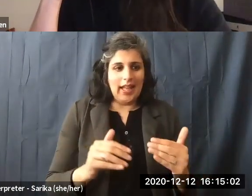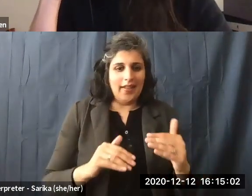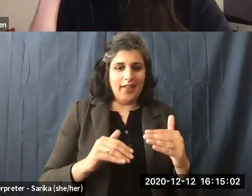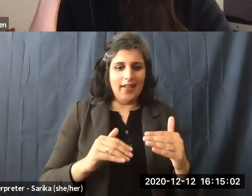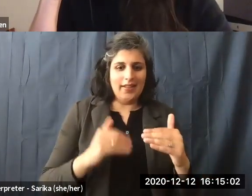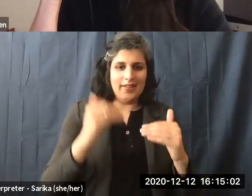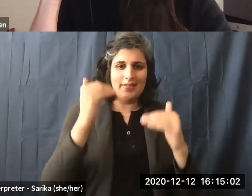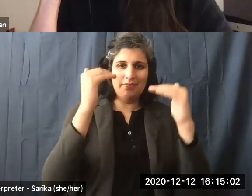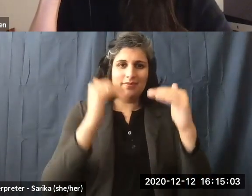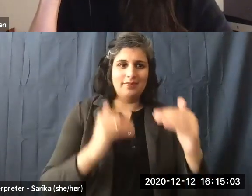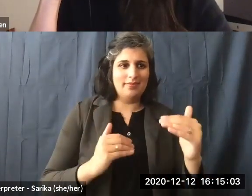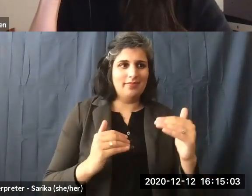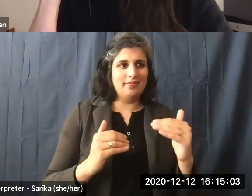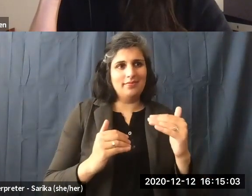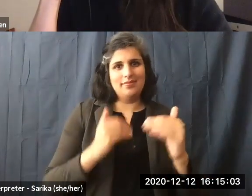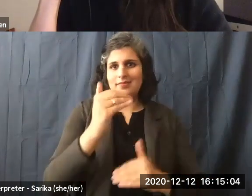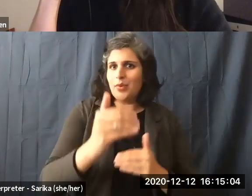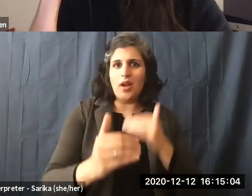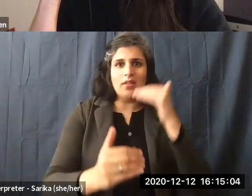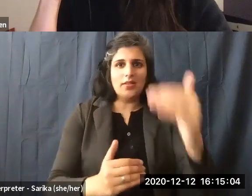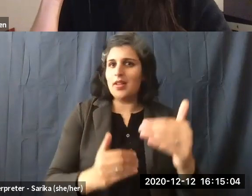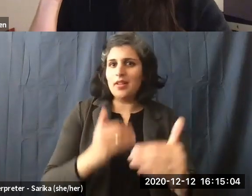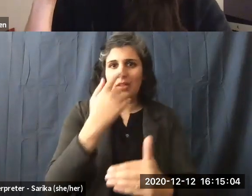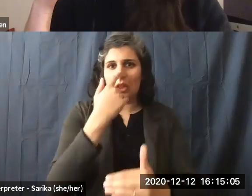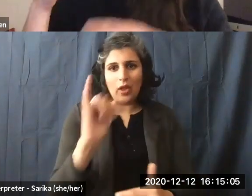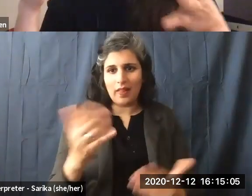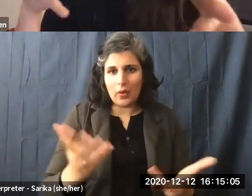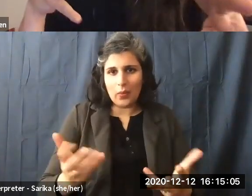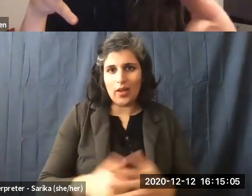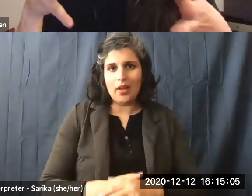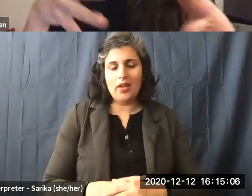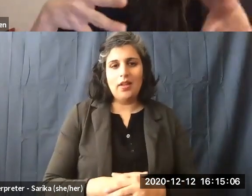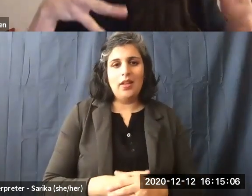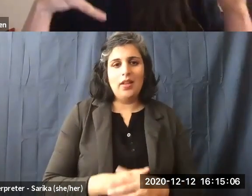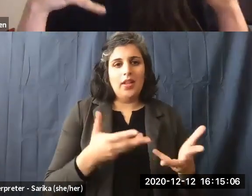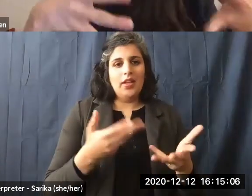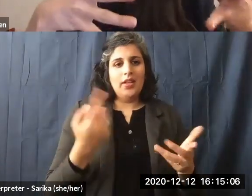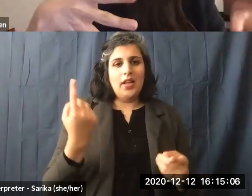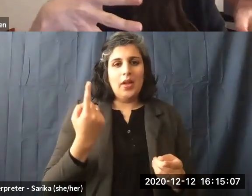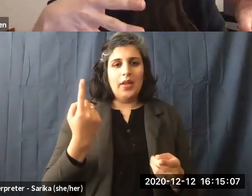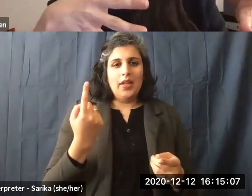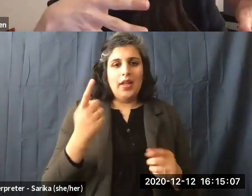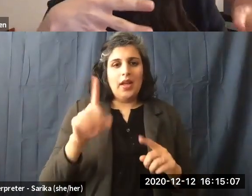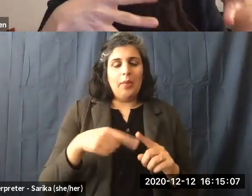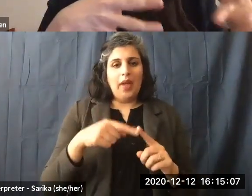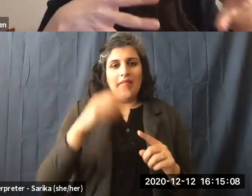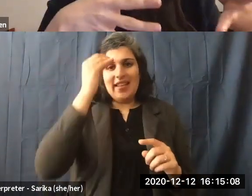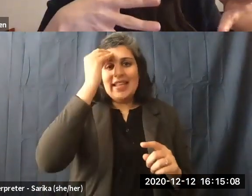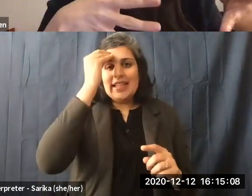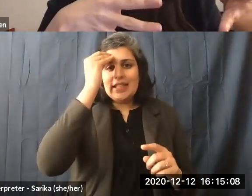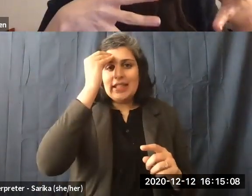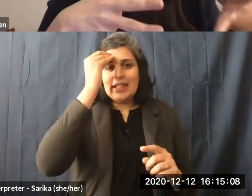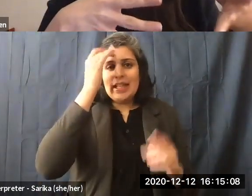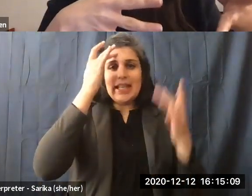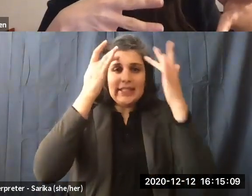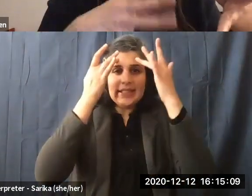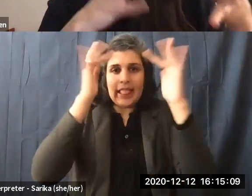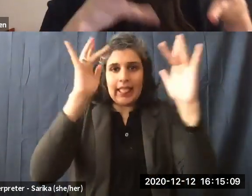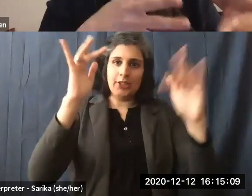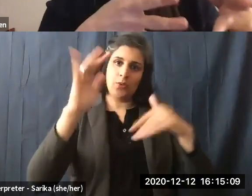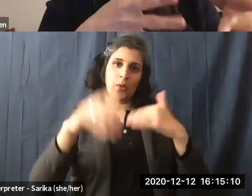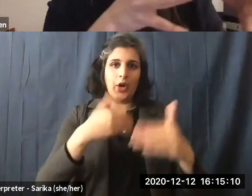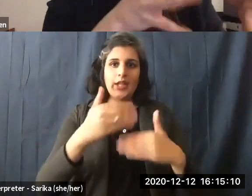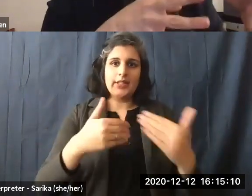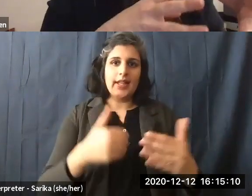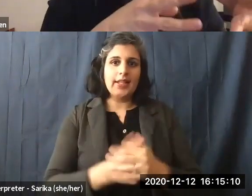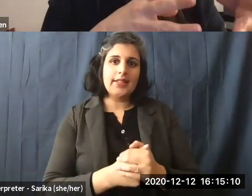there's something that I sense that there's something about the intellectual process that needs to happen in some ways. And